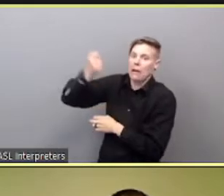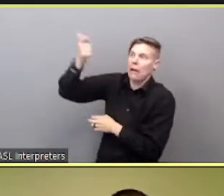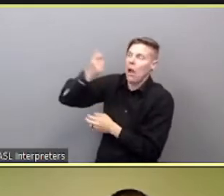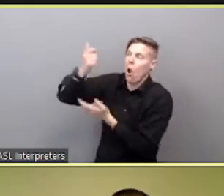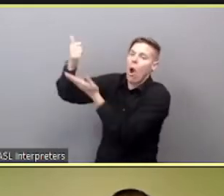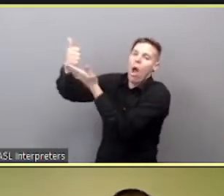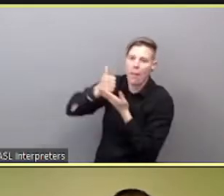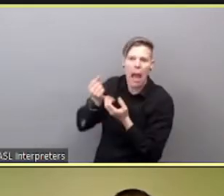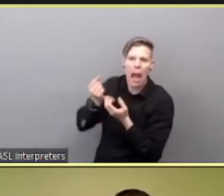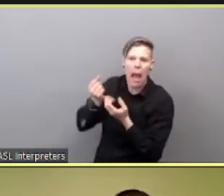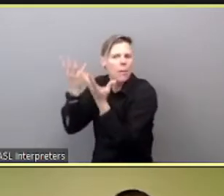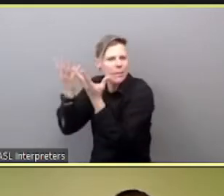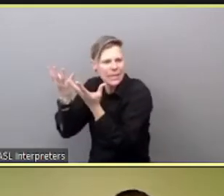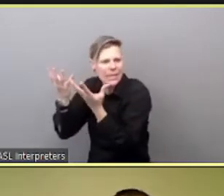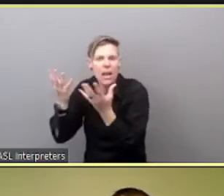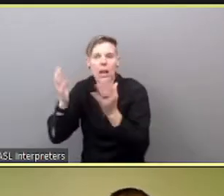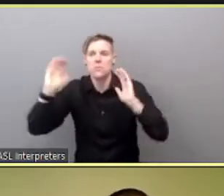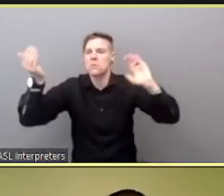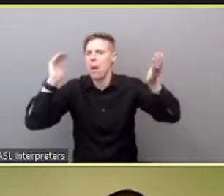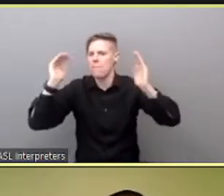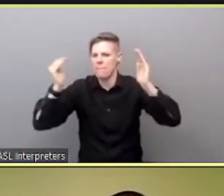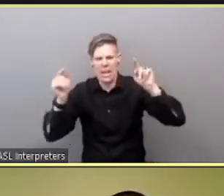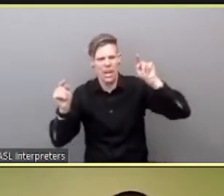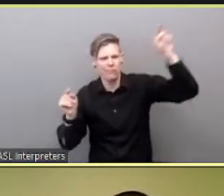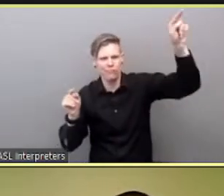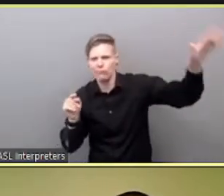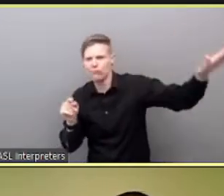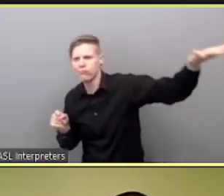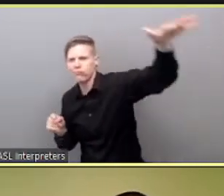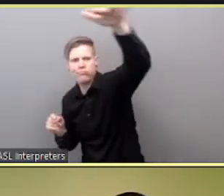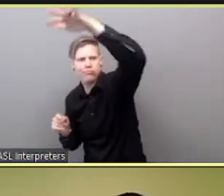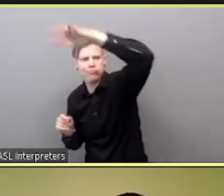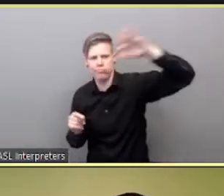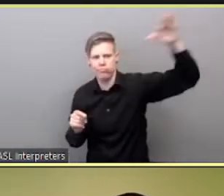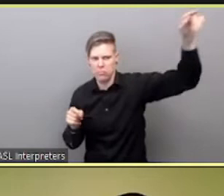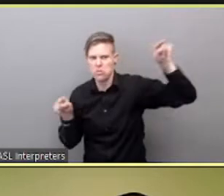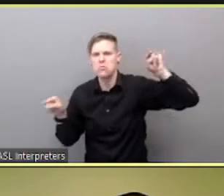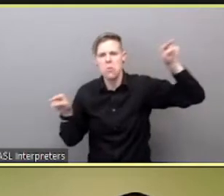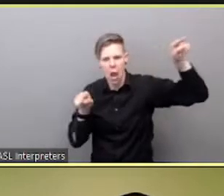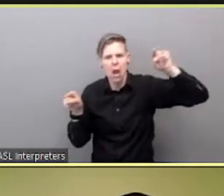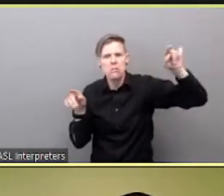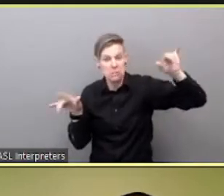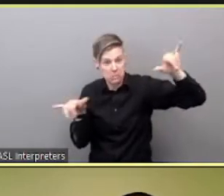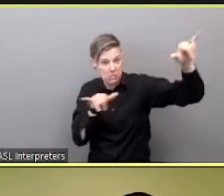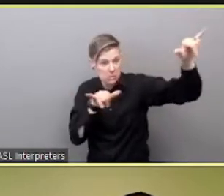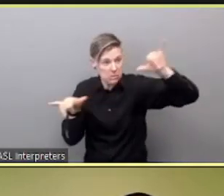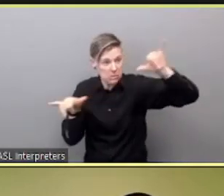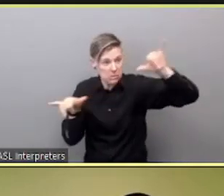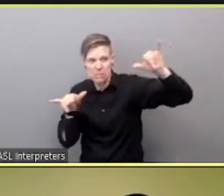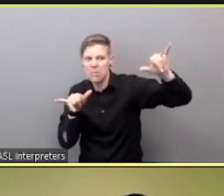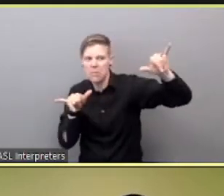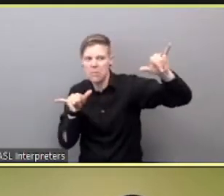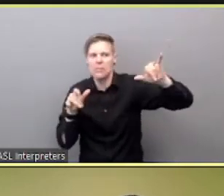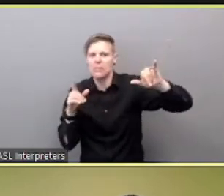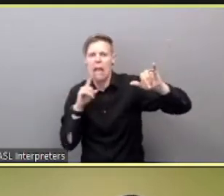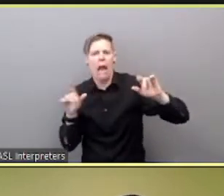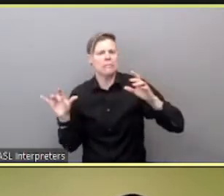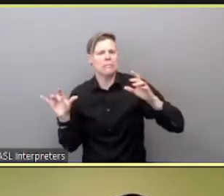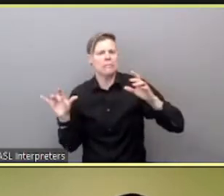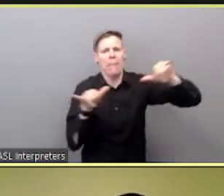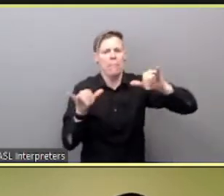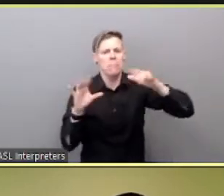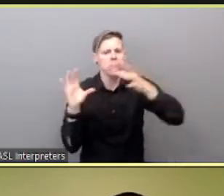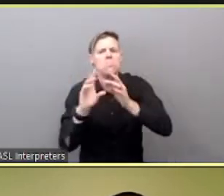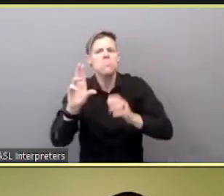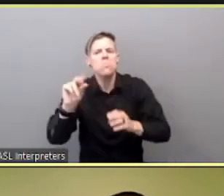employment rate, but it's not a direct correlation. I'll give you an example. The official unemployment rate and the number of unemployed is really